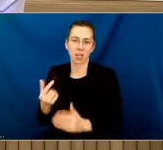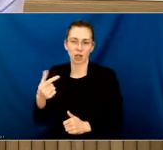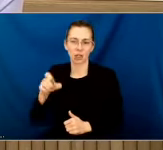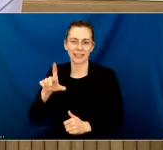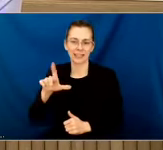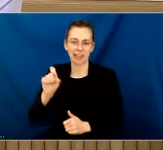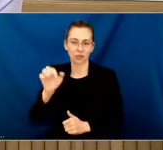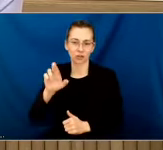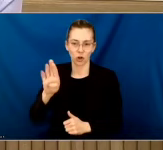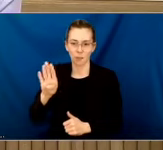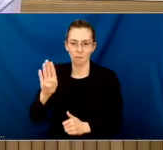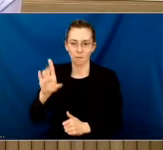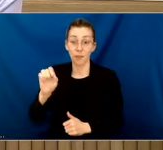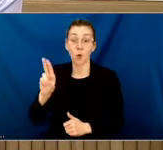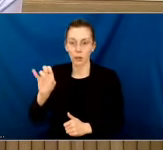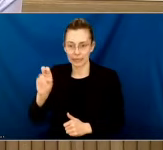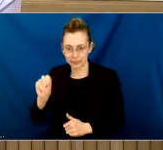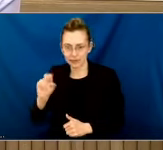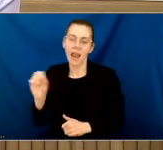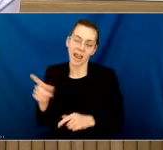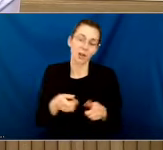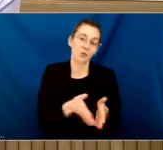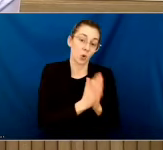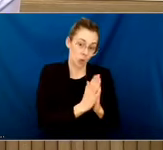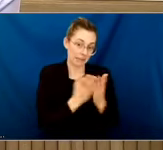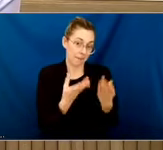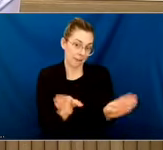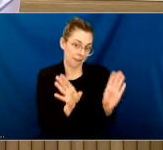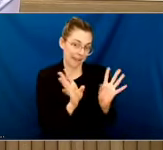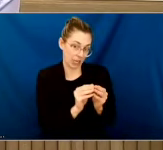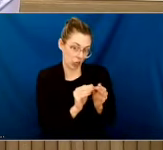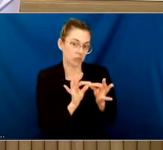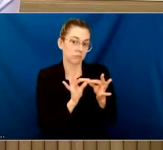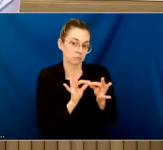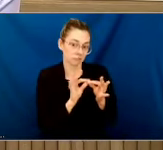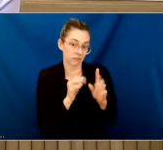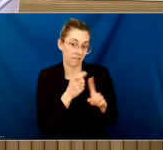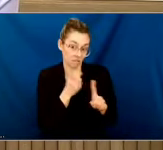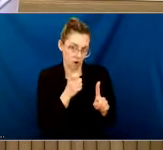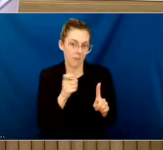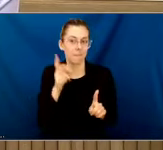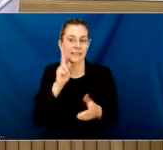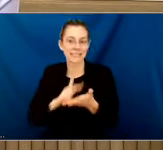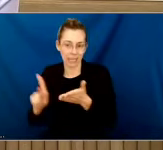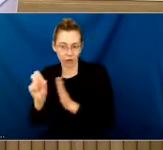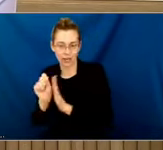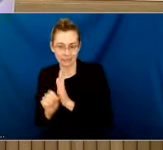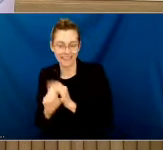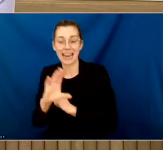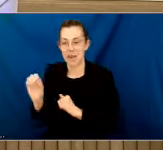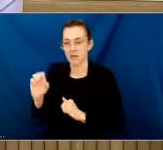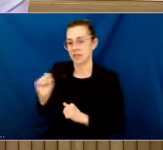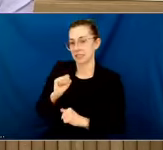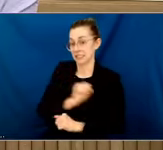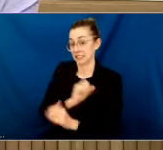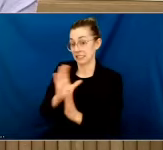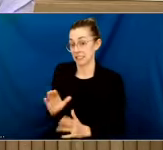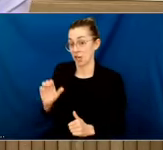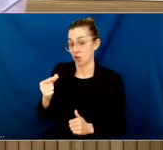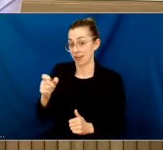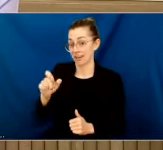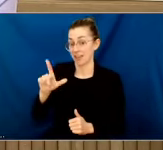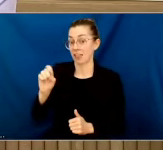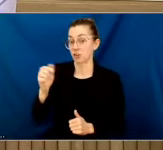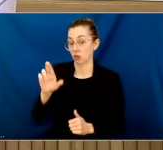including a requested public hearing by Senator Gelser-Bluin and Secretary of State related to prescription